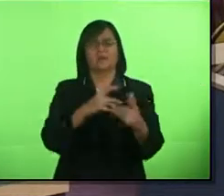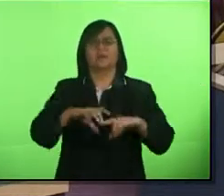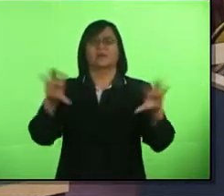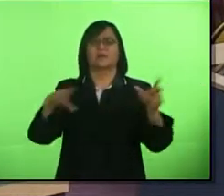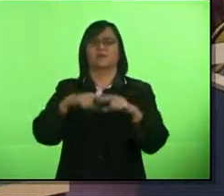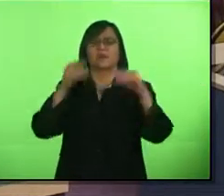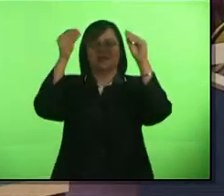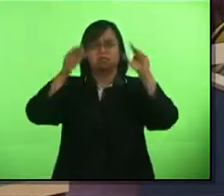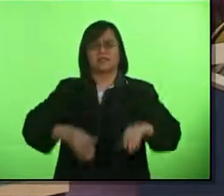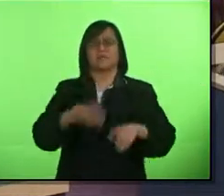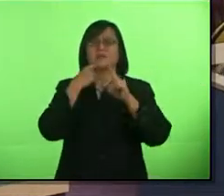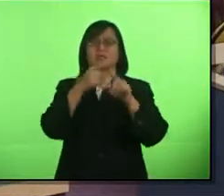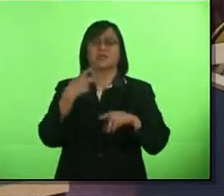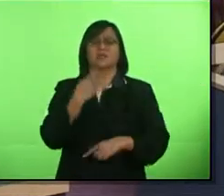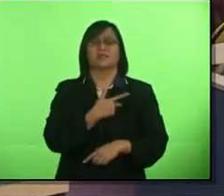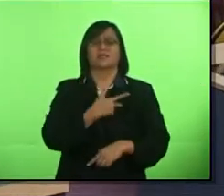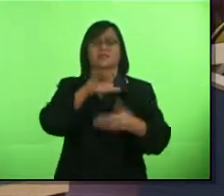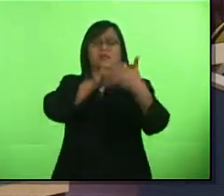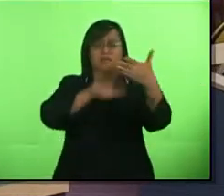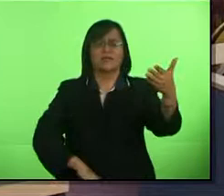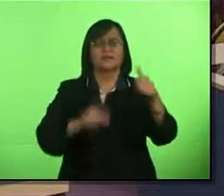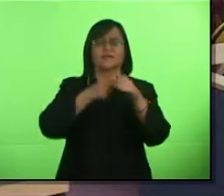Outline, outline first. Now, what is outline?